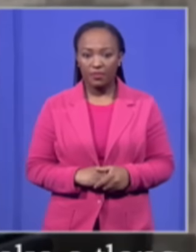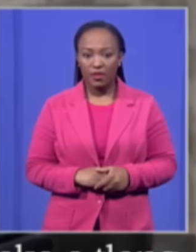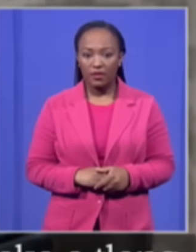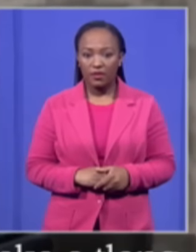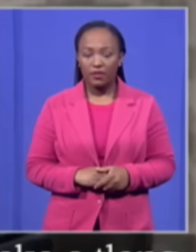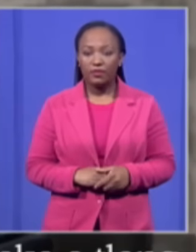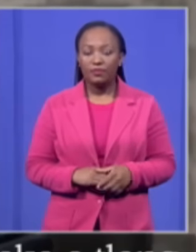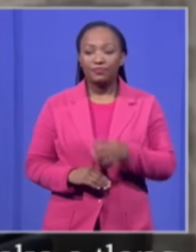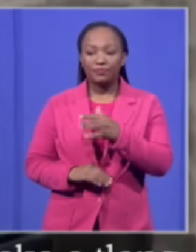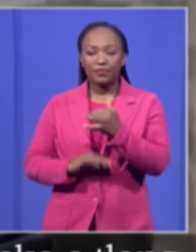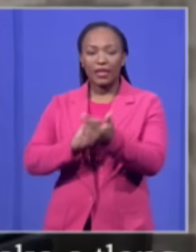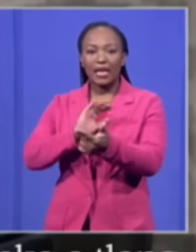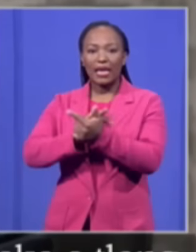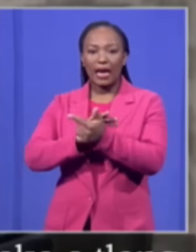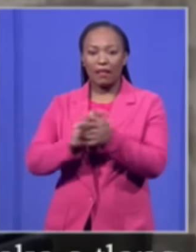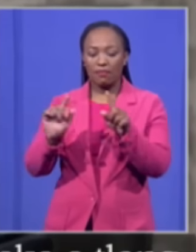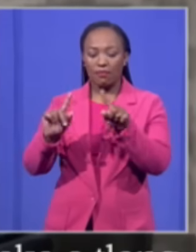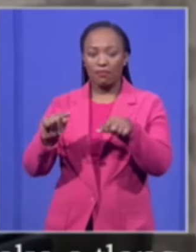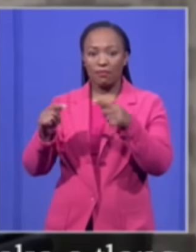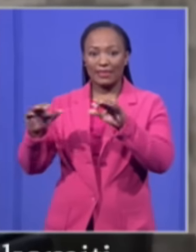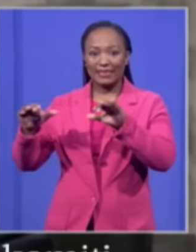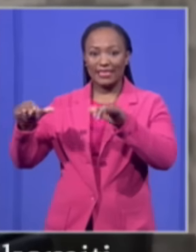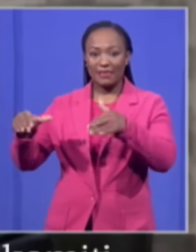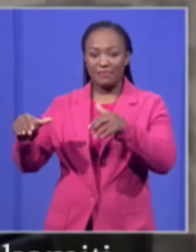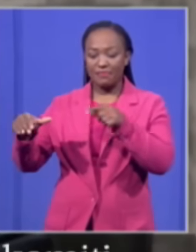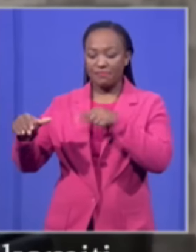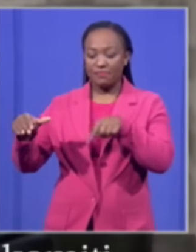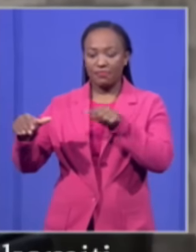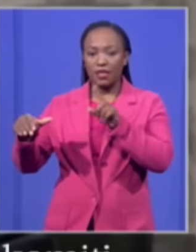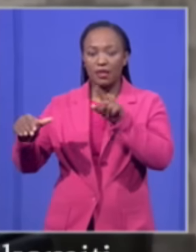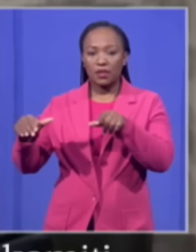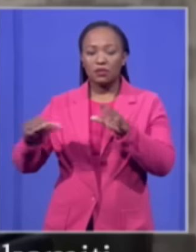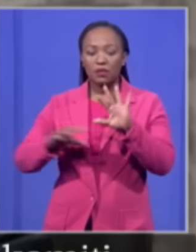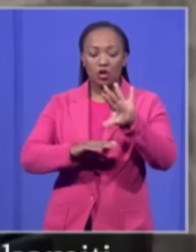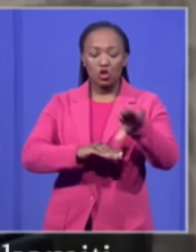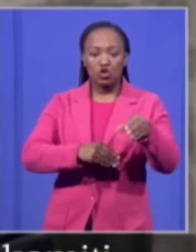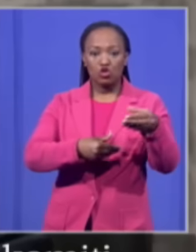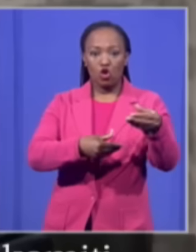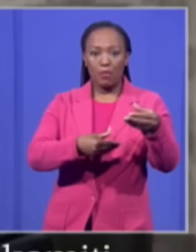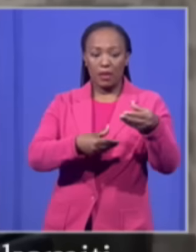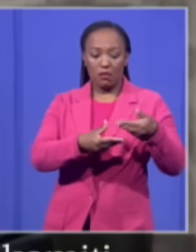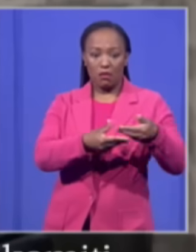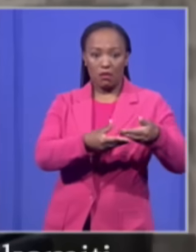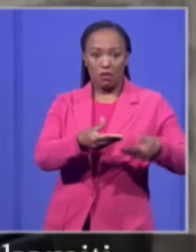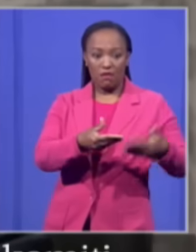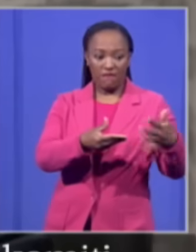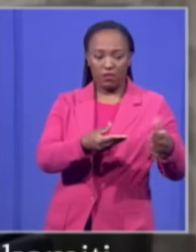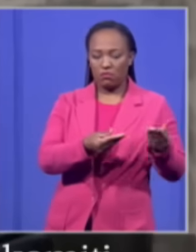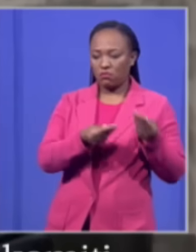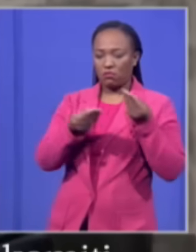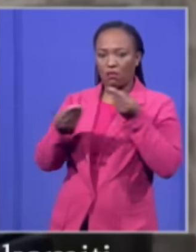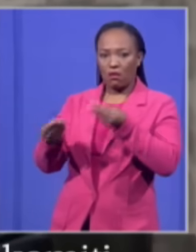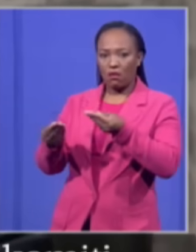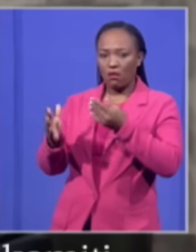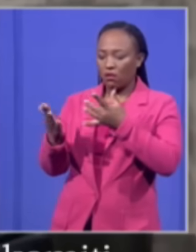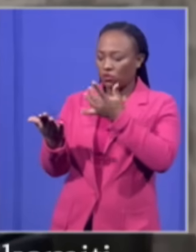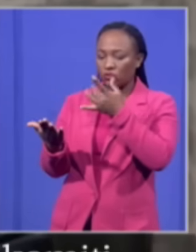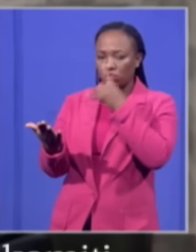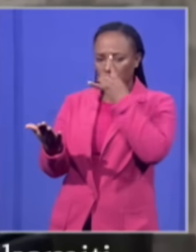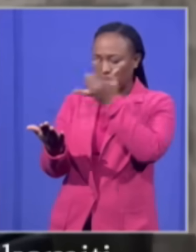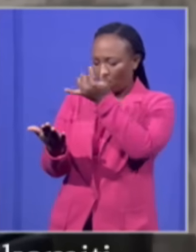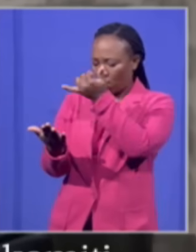then have to look at the final document, its legalities, and make sure that it complies with